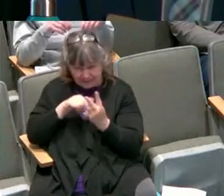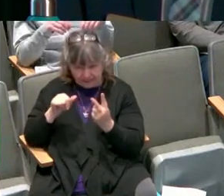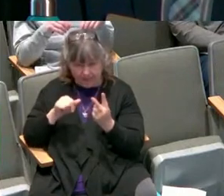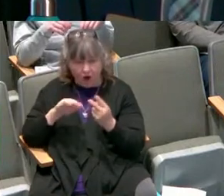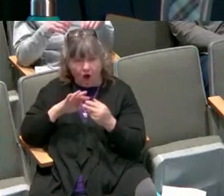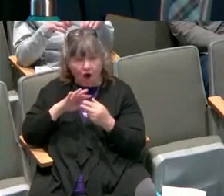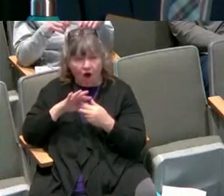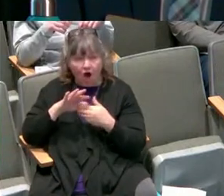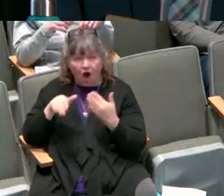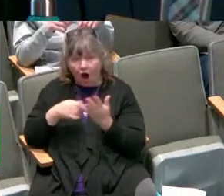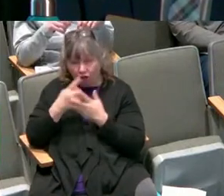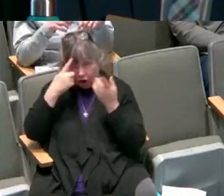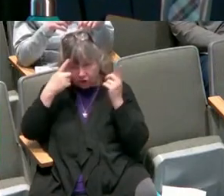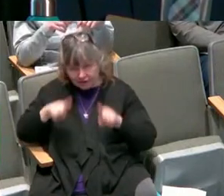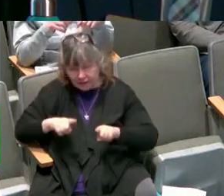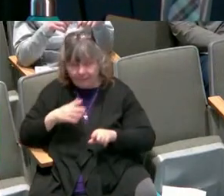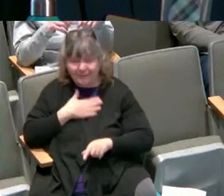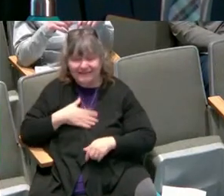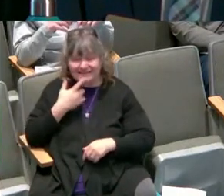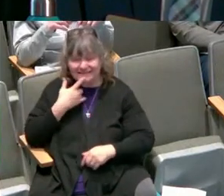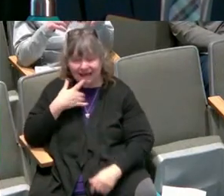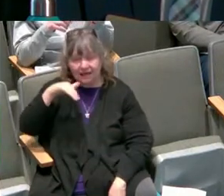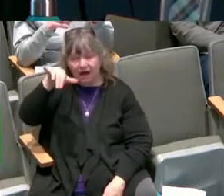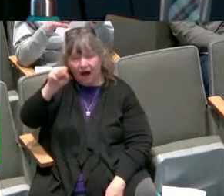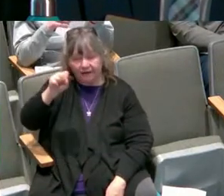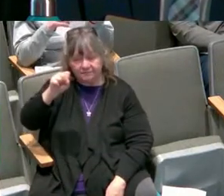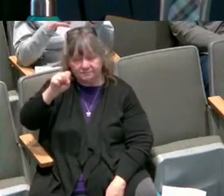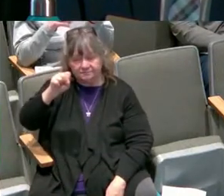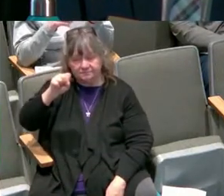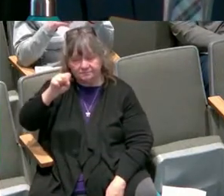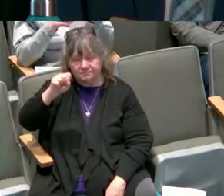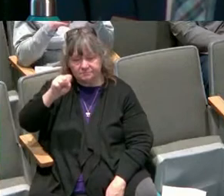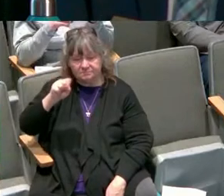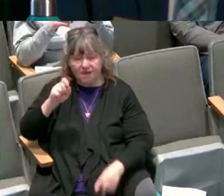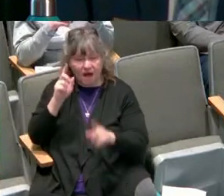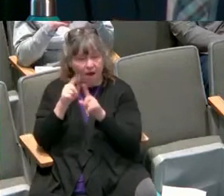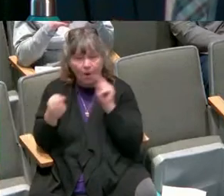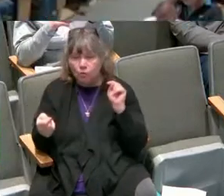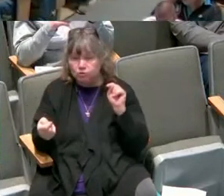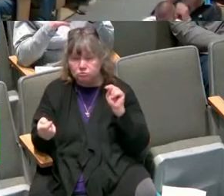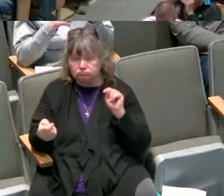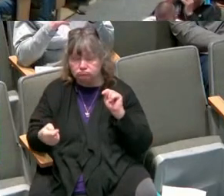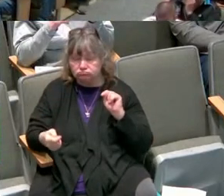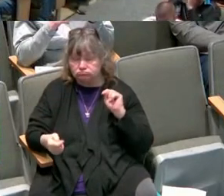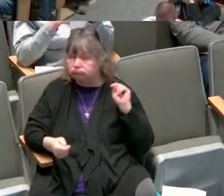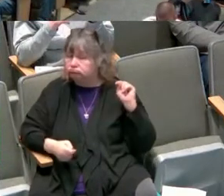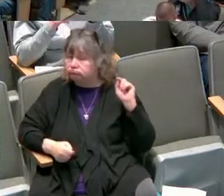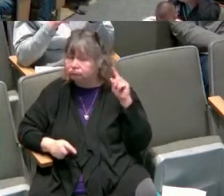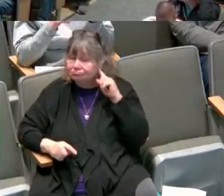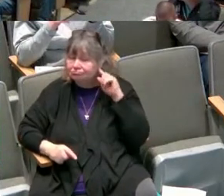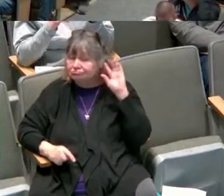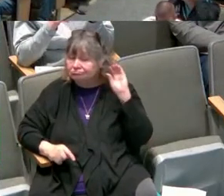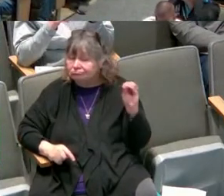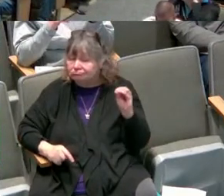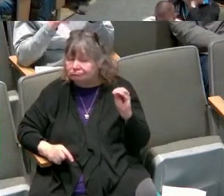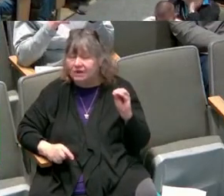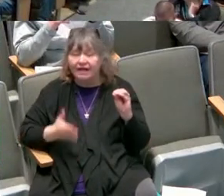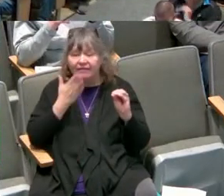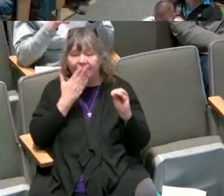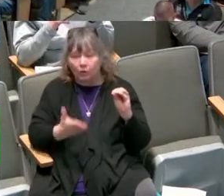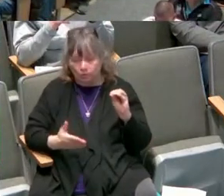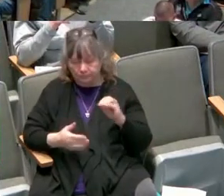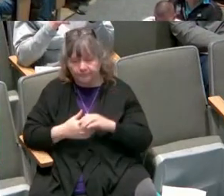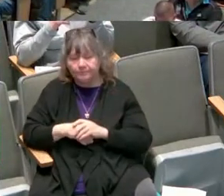up let's see all in favor please say aye all opposed okay thank